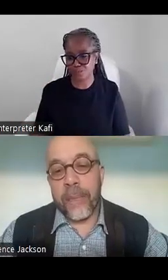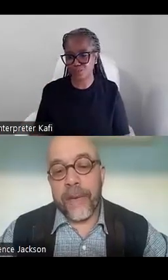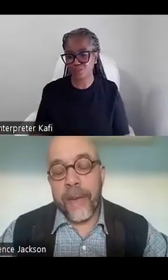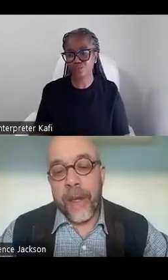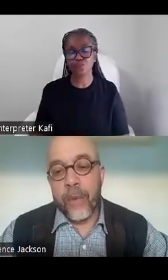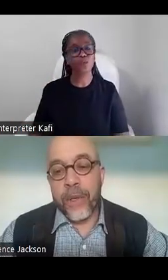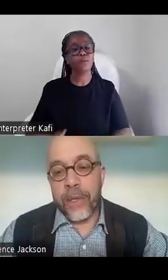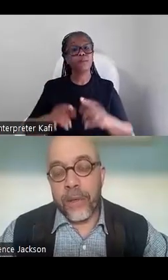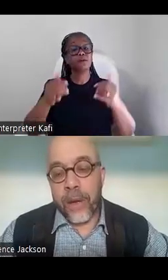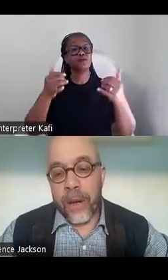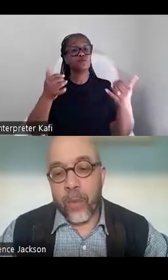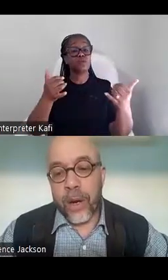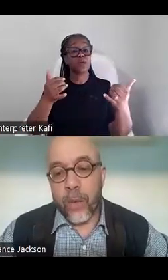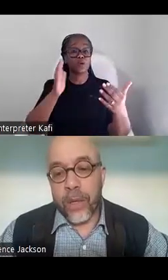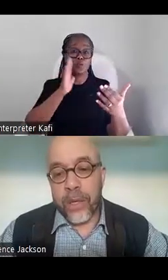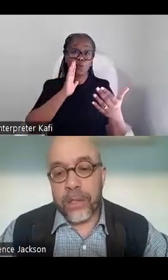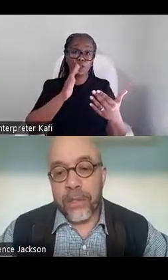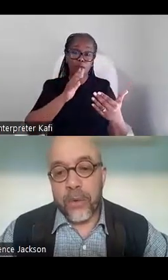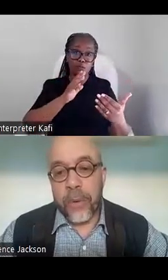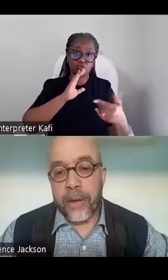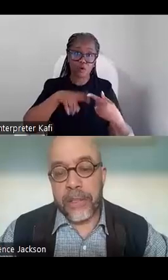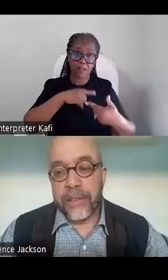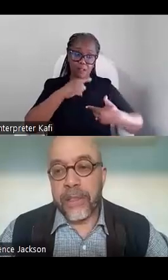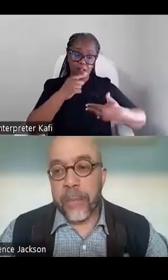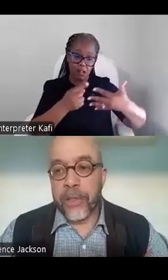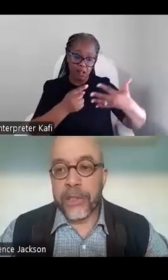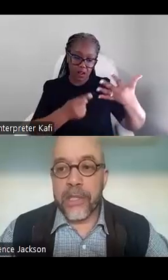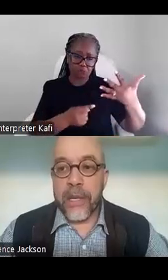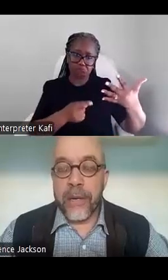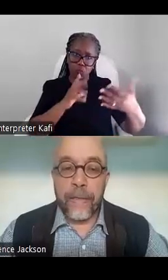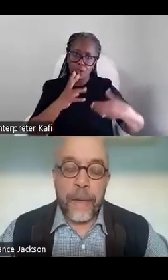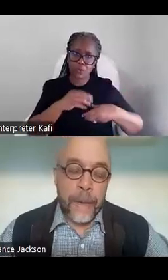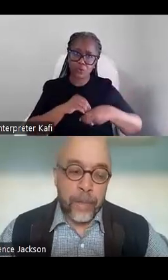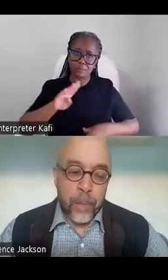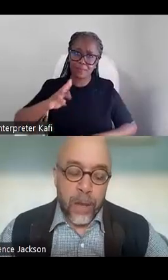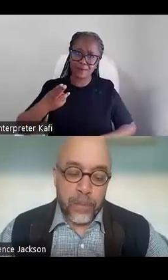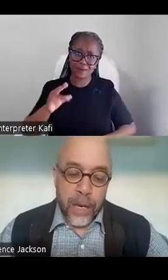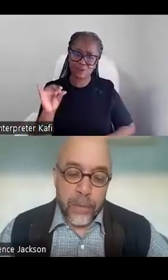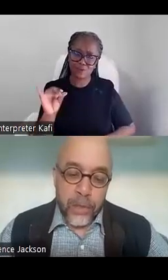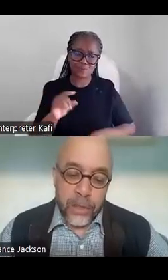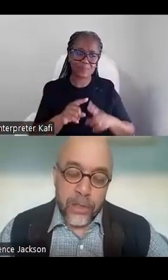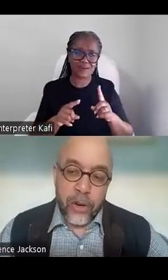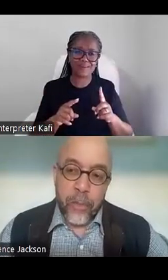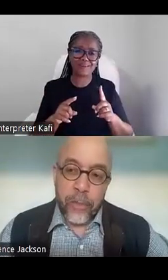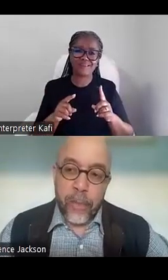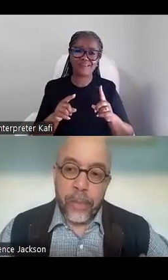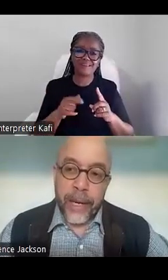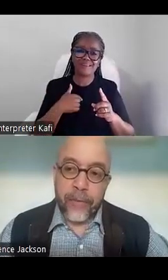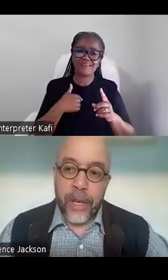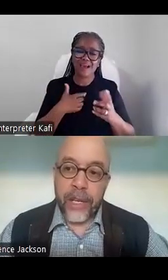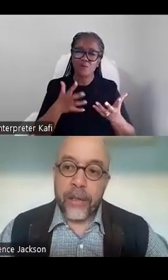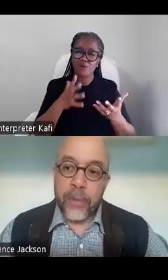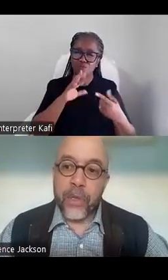Holiday, but really what I want to talk to you about is the emergence of, I'm using the term